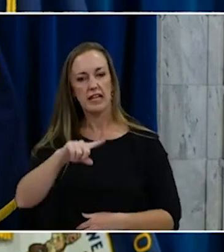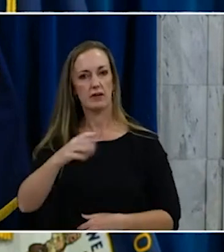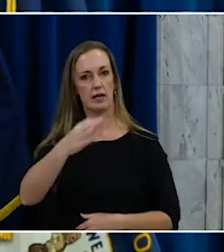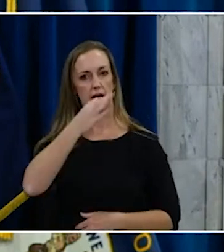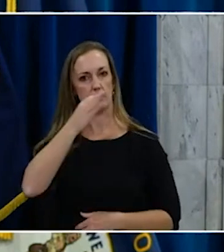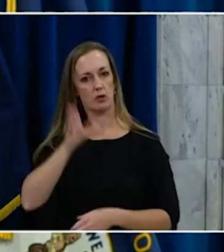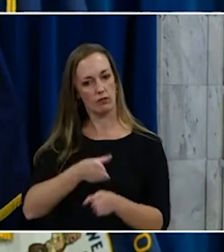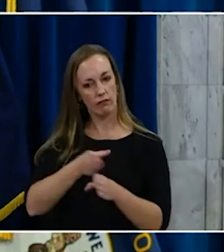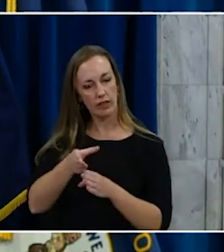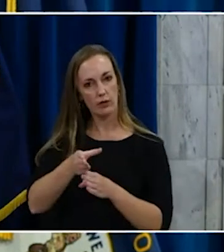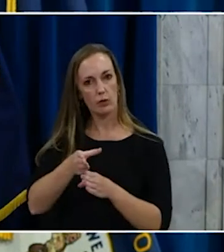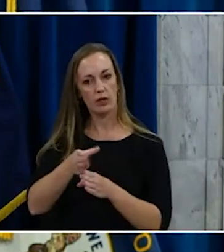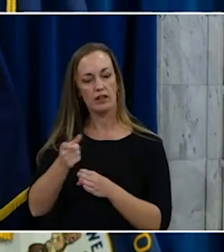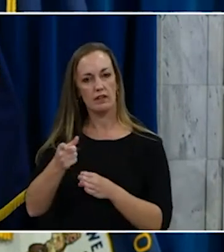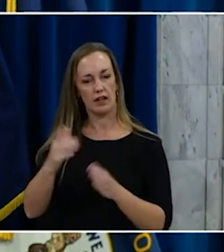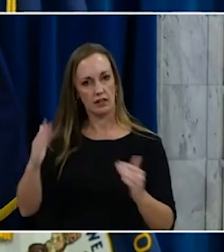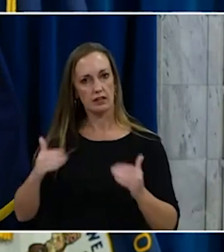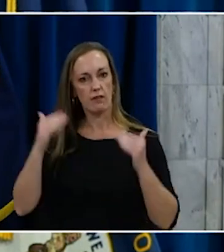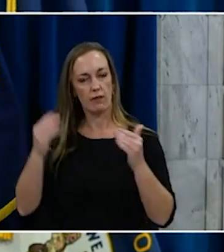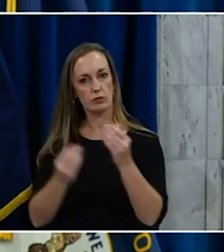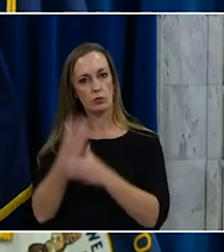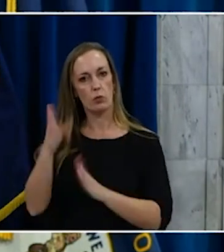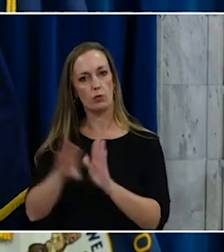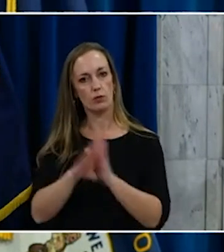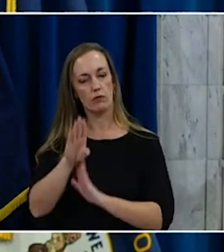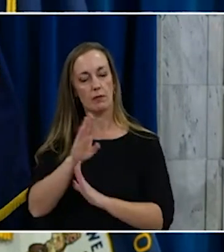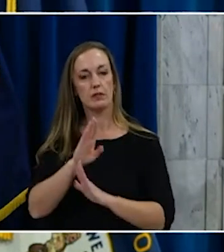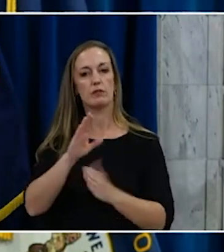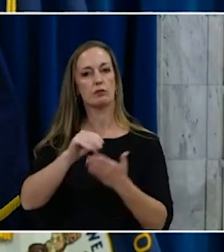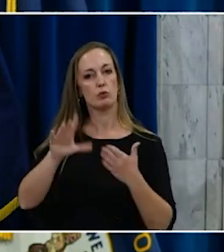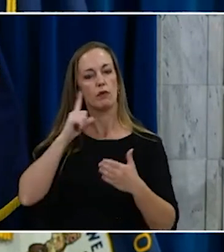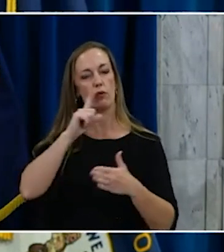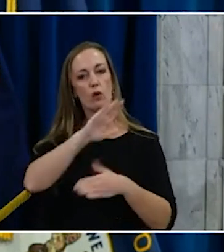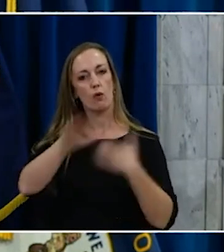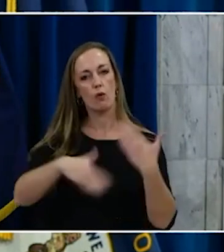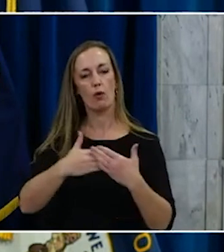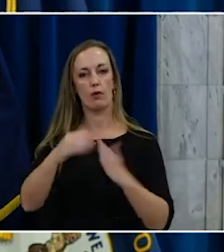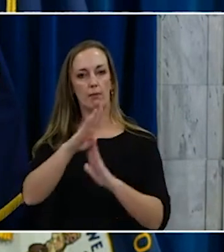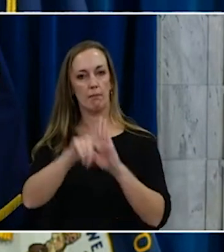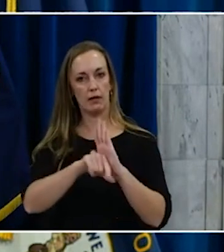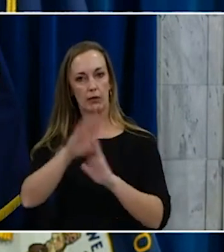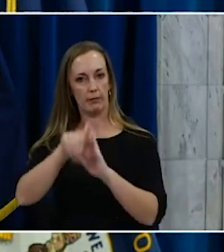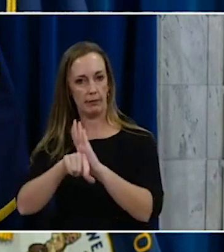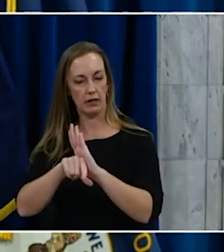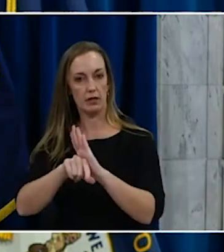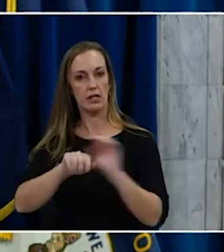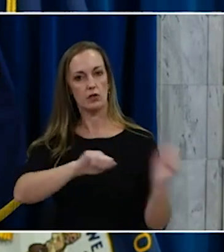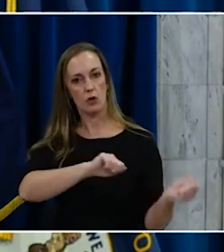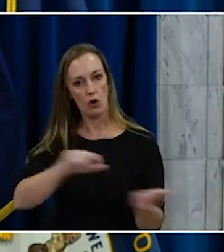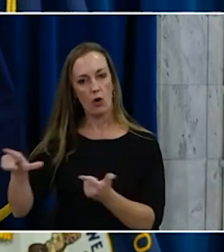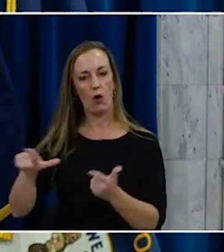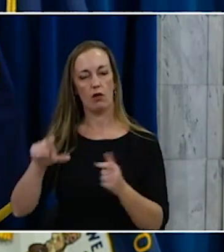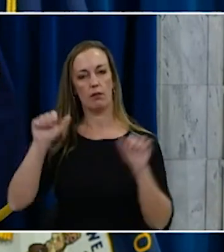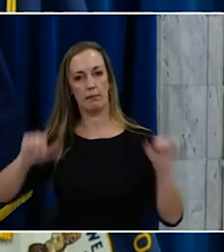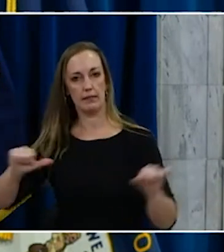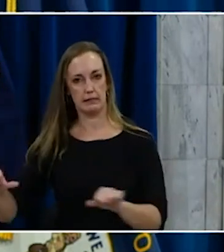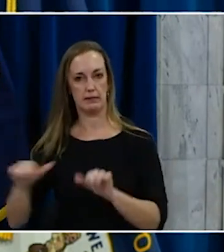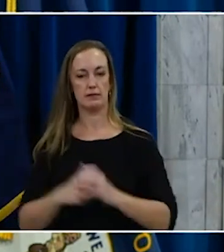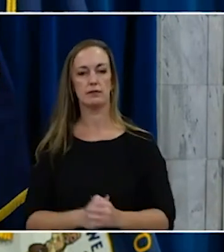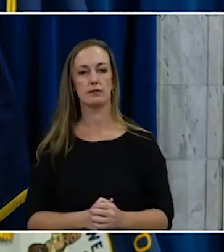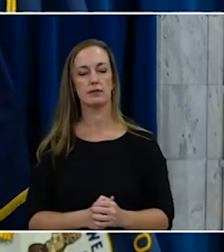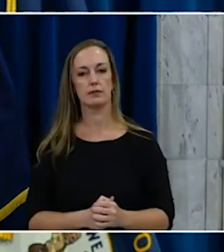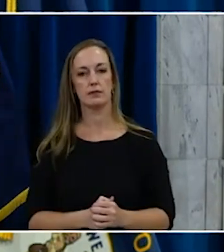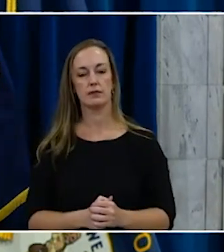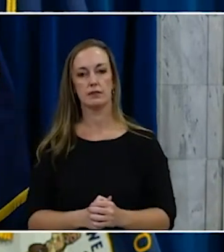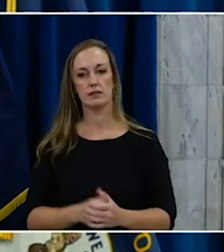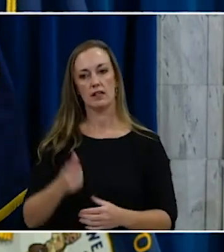field and advance growth for students of all backgrounds and all abilities. They